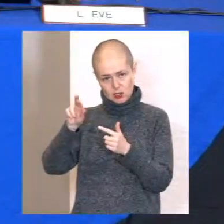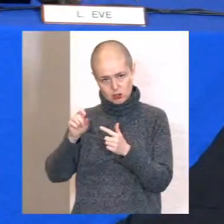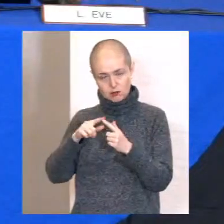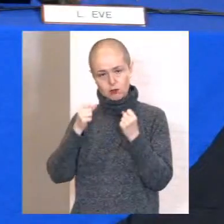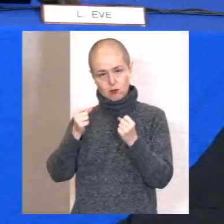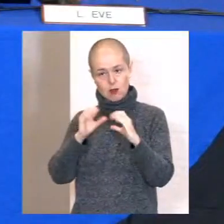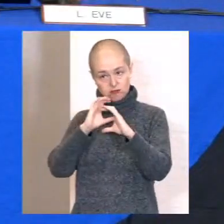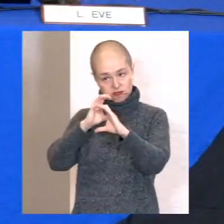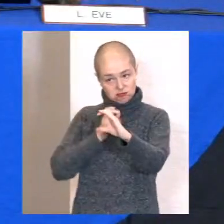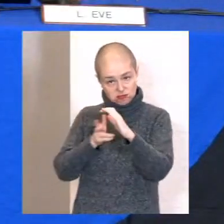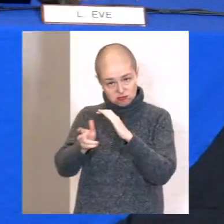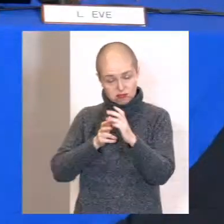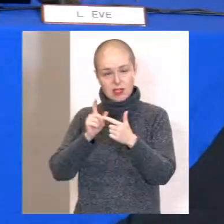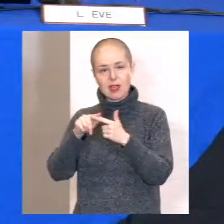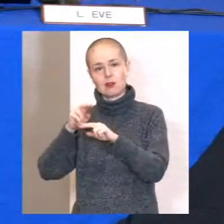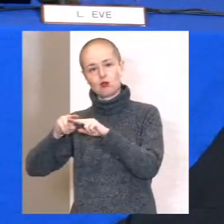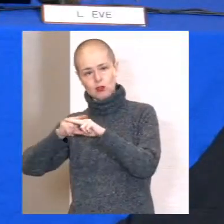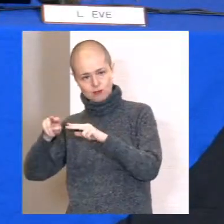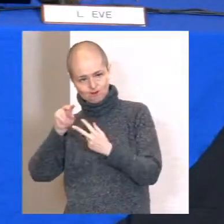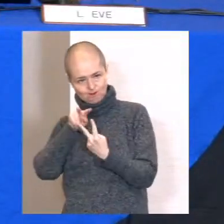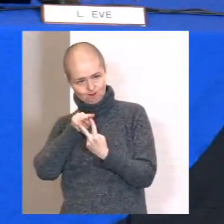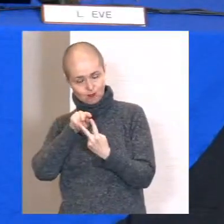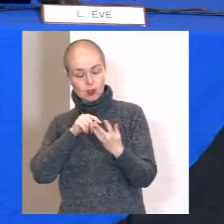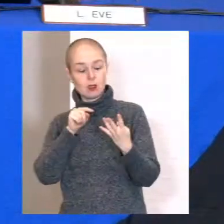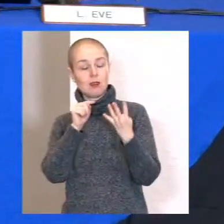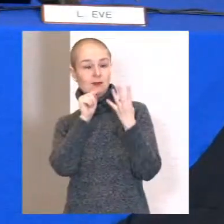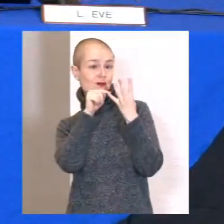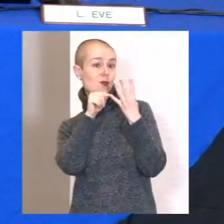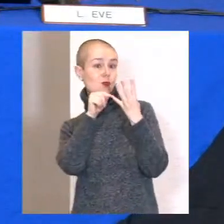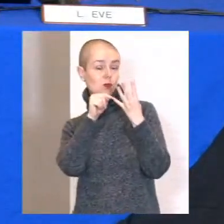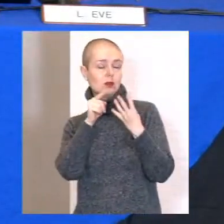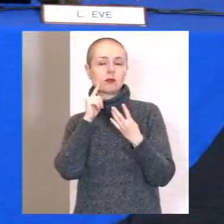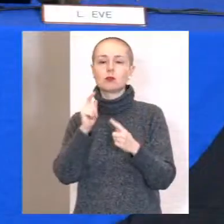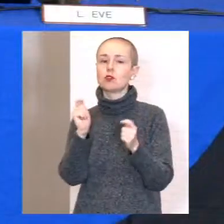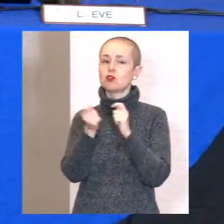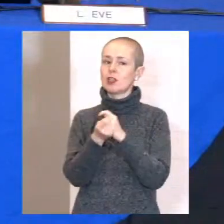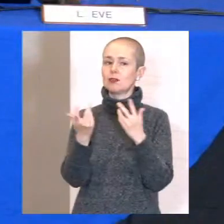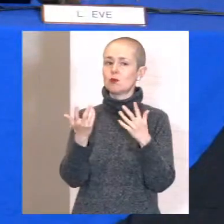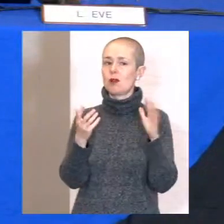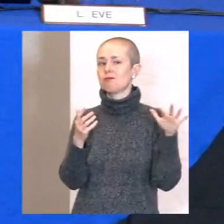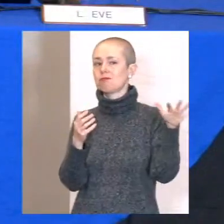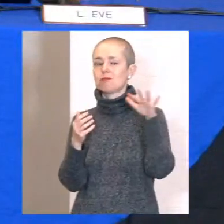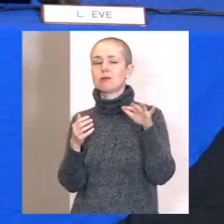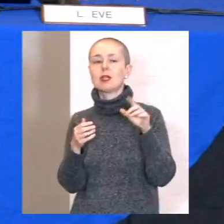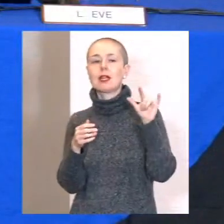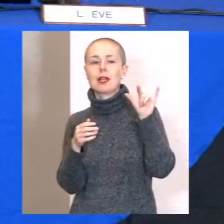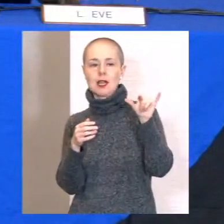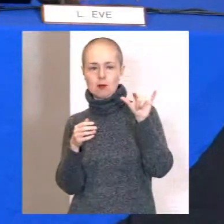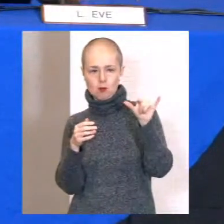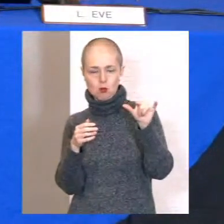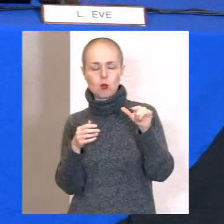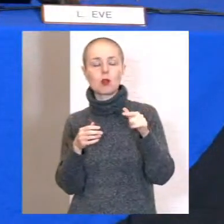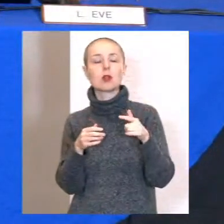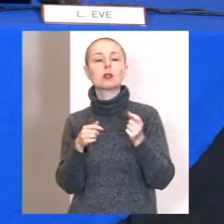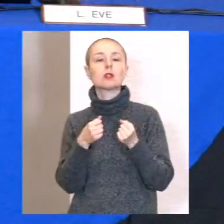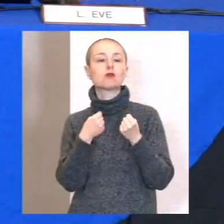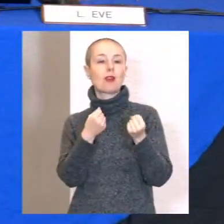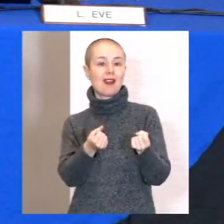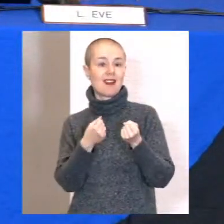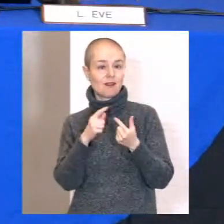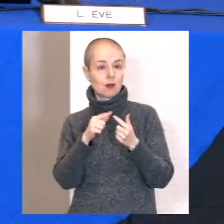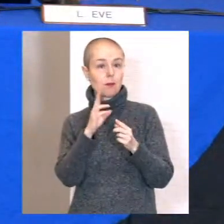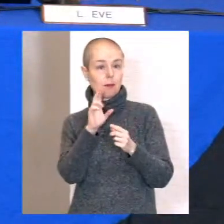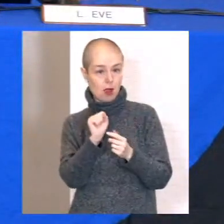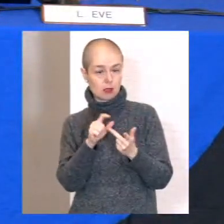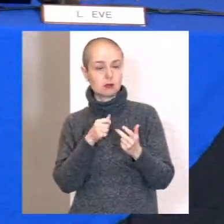path passenger rail facilities. And fourth, changes to the airport ground transportation access fees and the bus